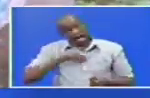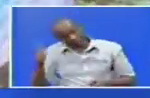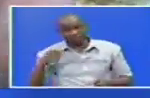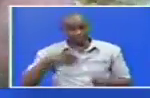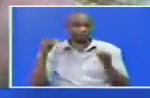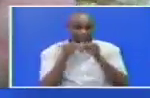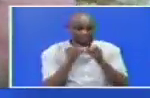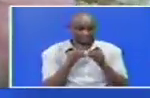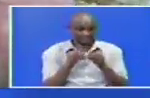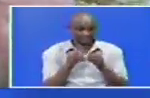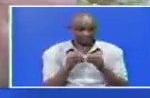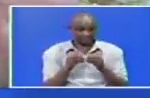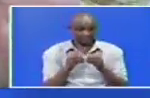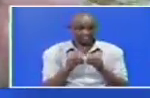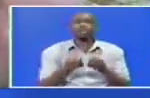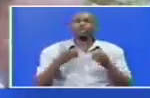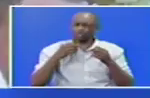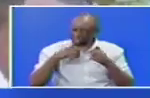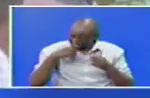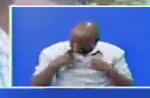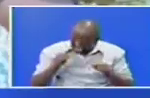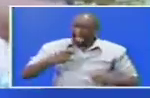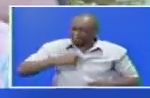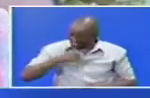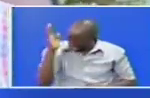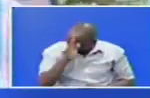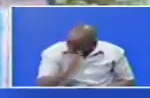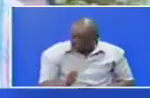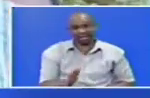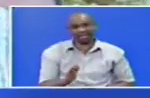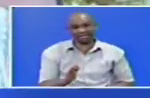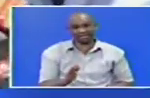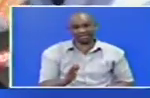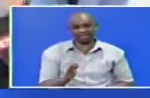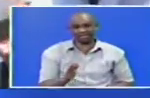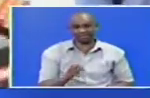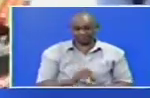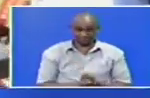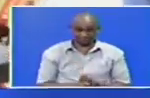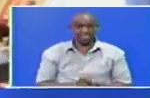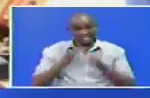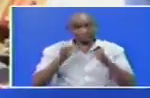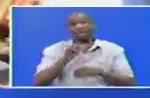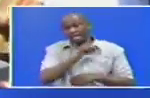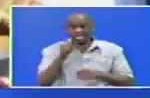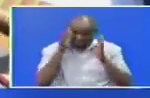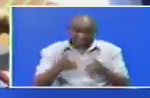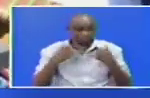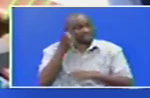wengine, don't try Awiti Jobo Jobo. If anybody tries it